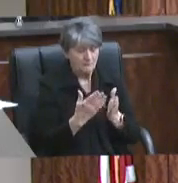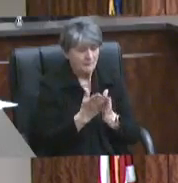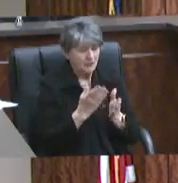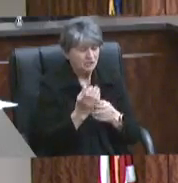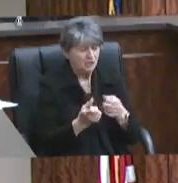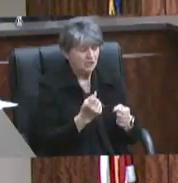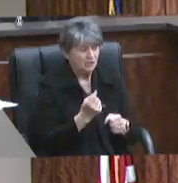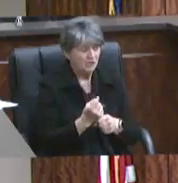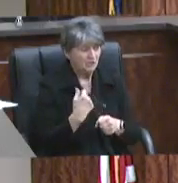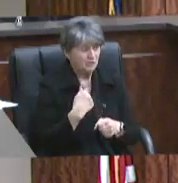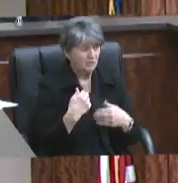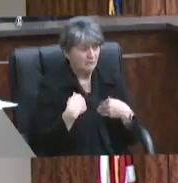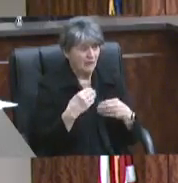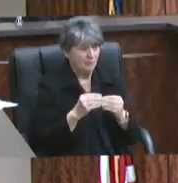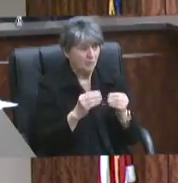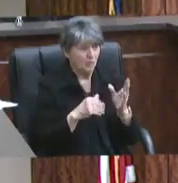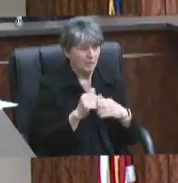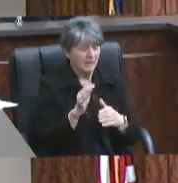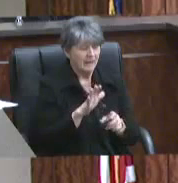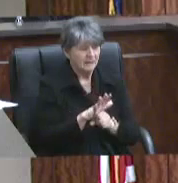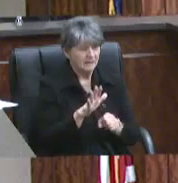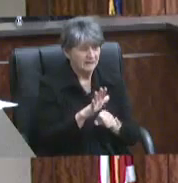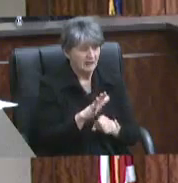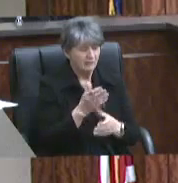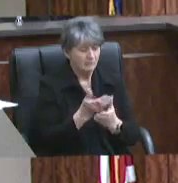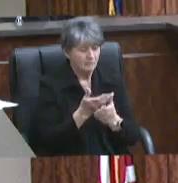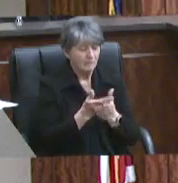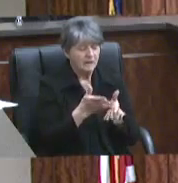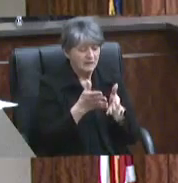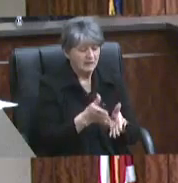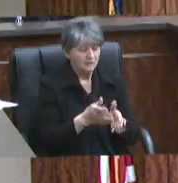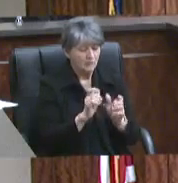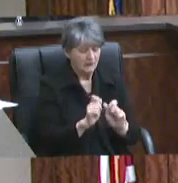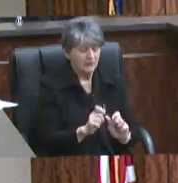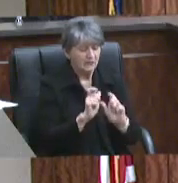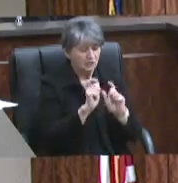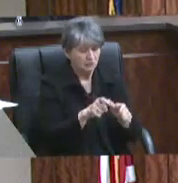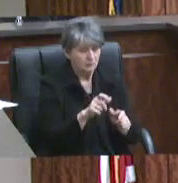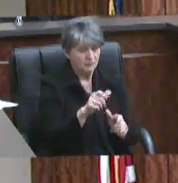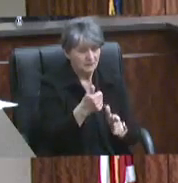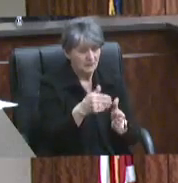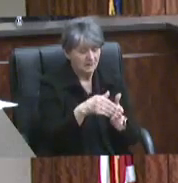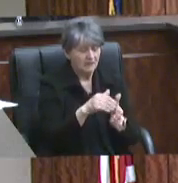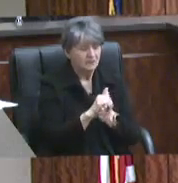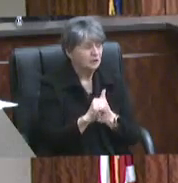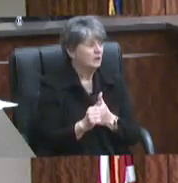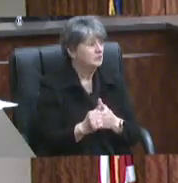a more than enough excess that we can't contribute $10,000 to them.